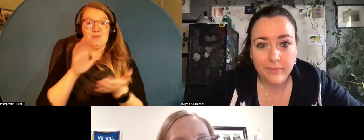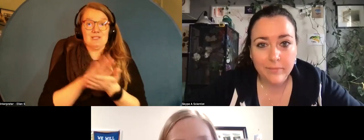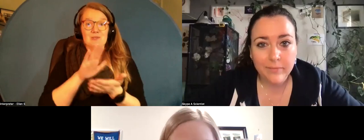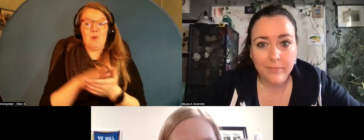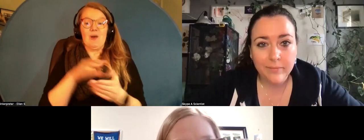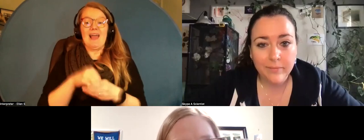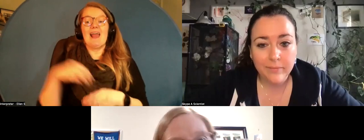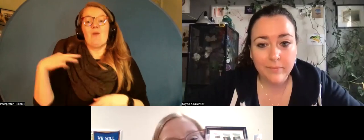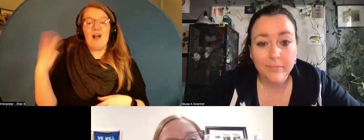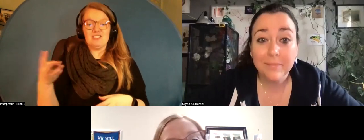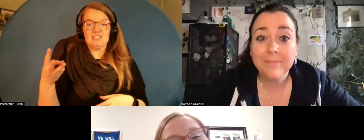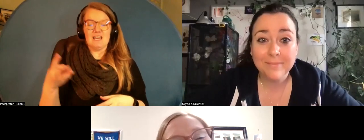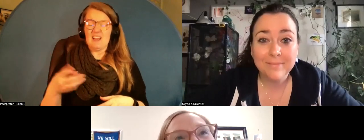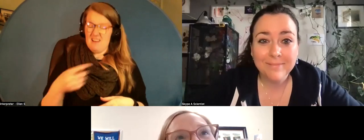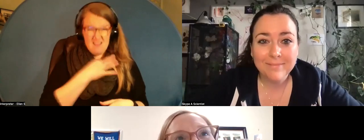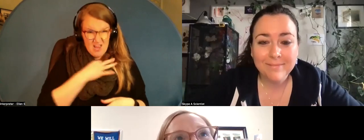We can.